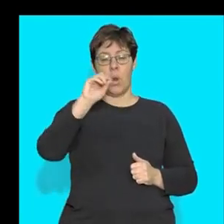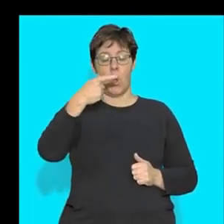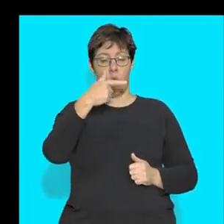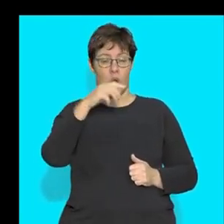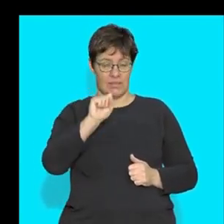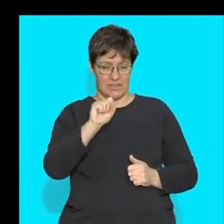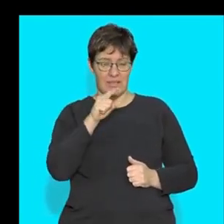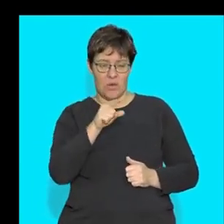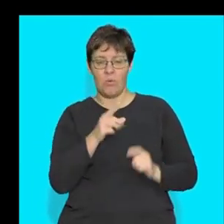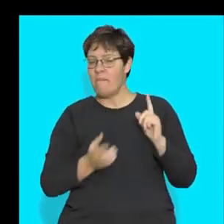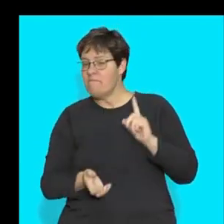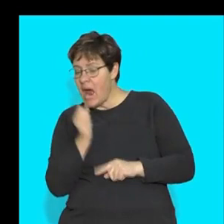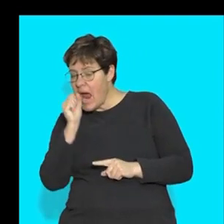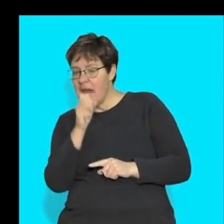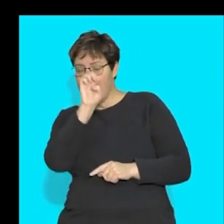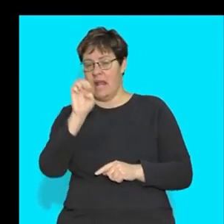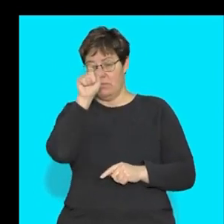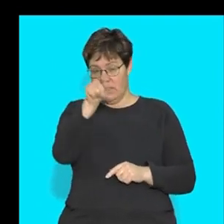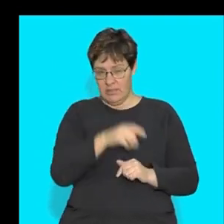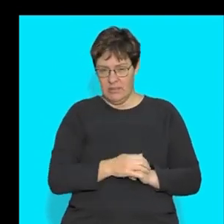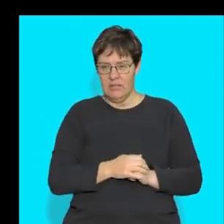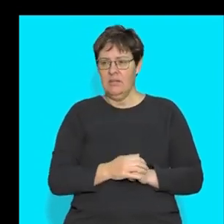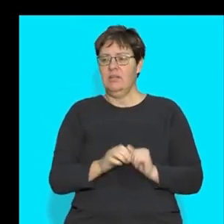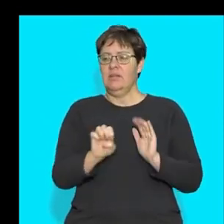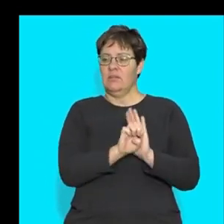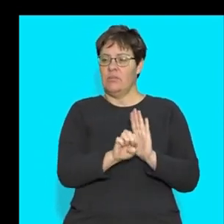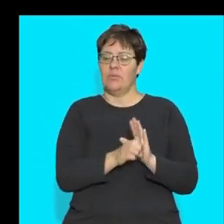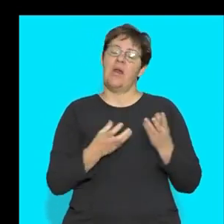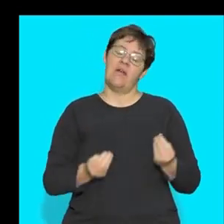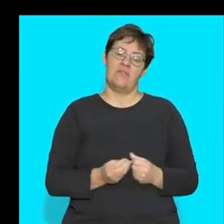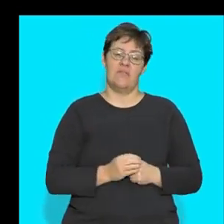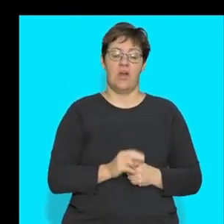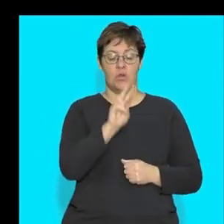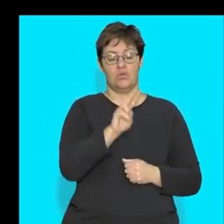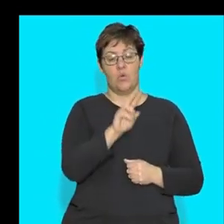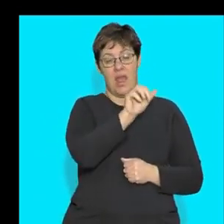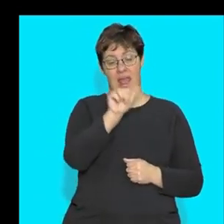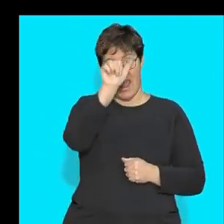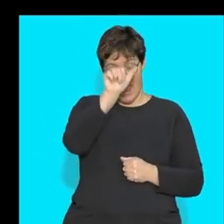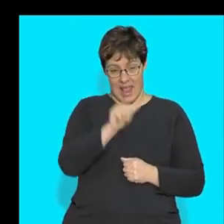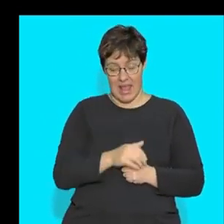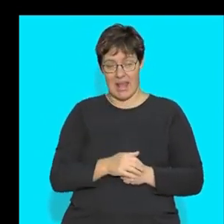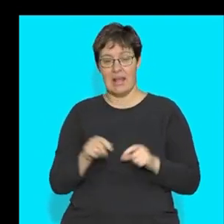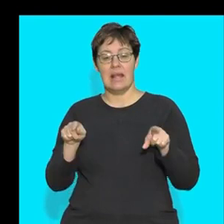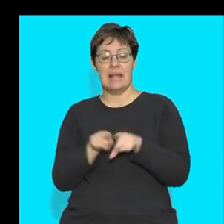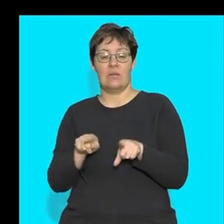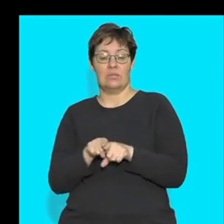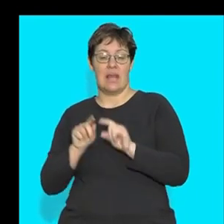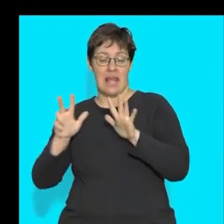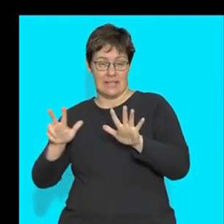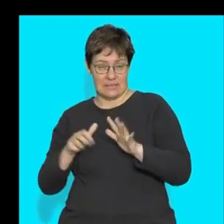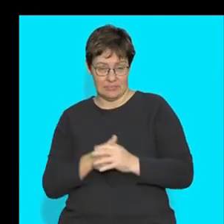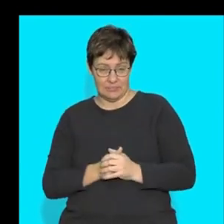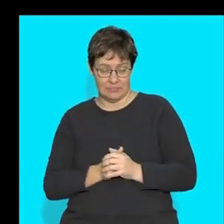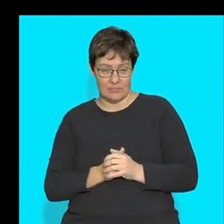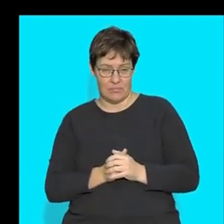logarithms to try and find those exponents. So just for example, if I have 2 to the exponent of a is equals to